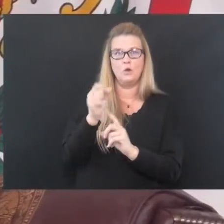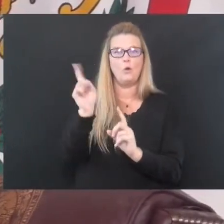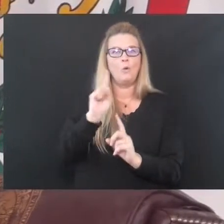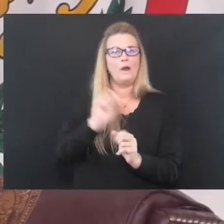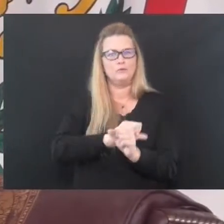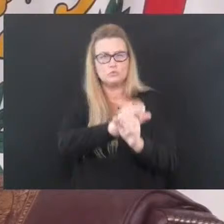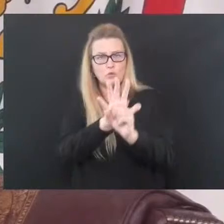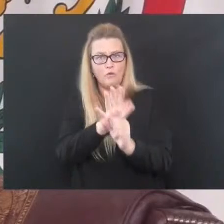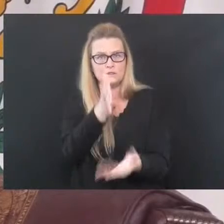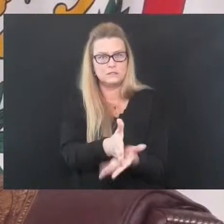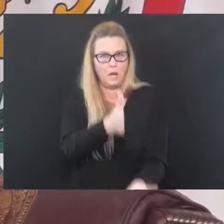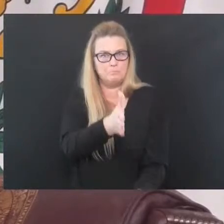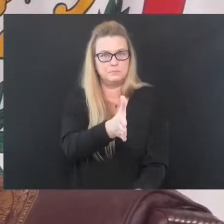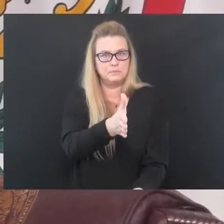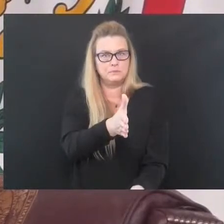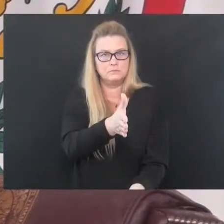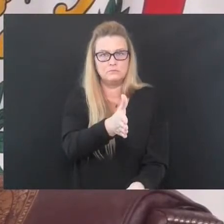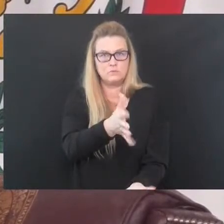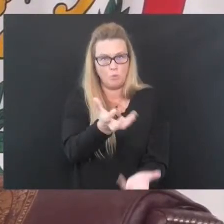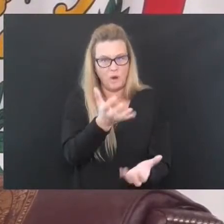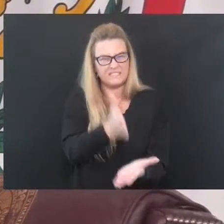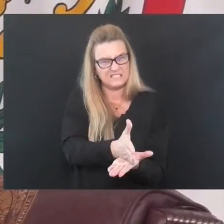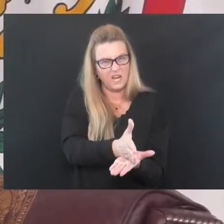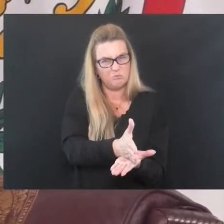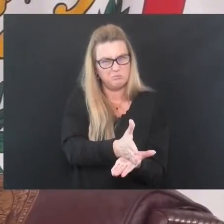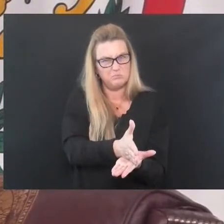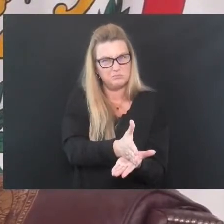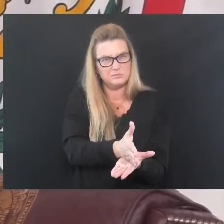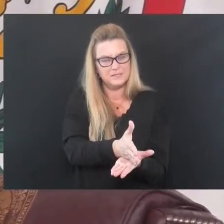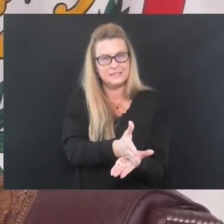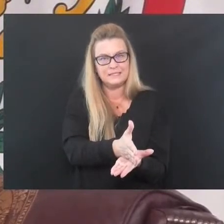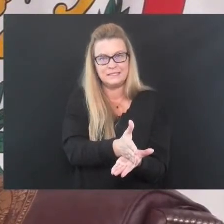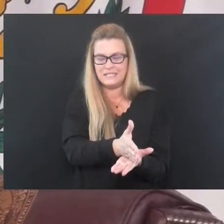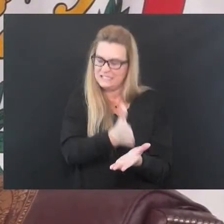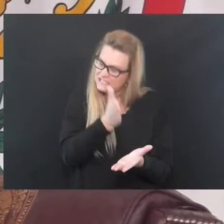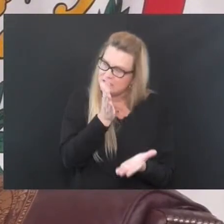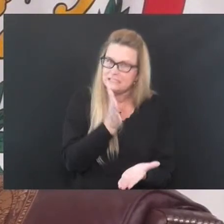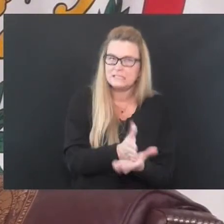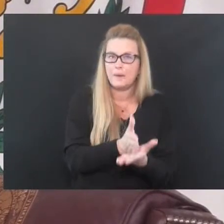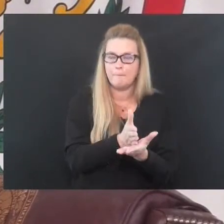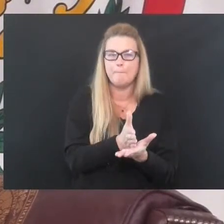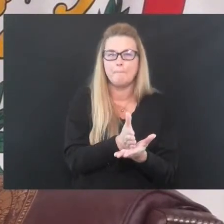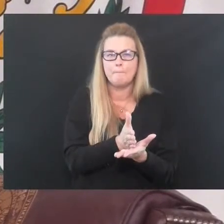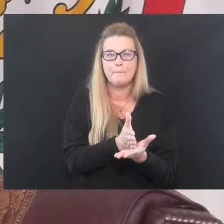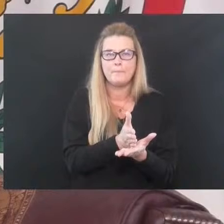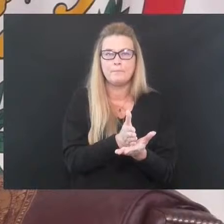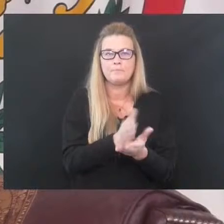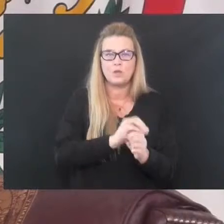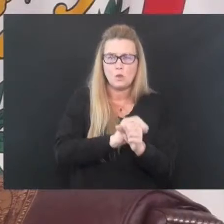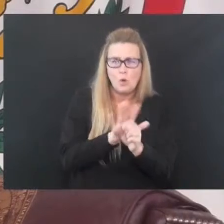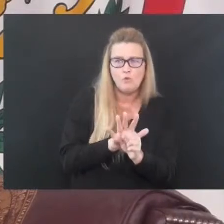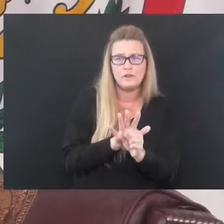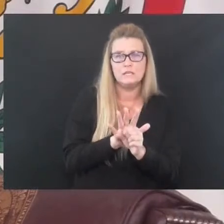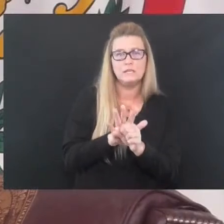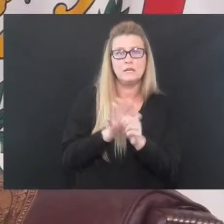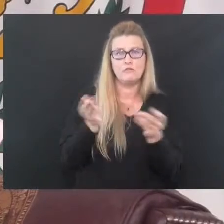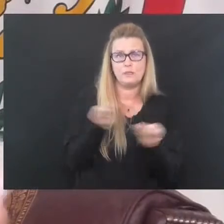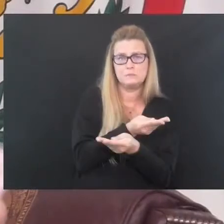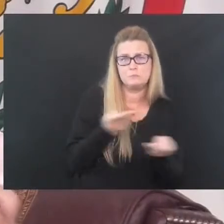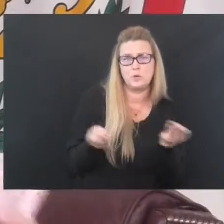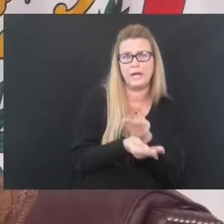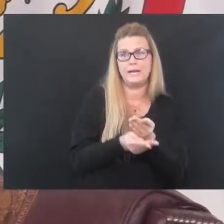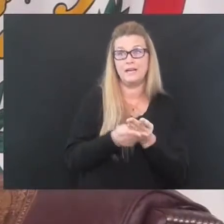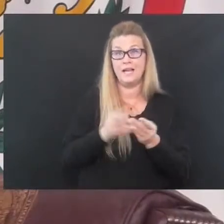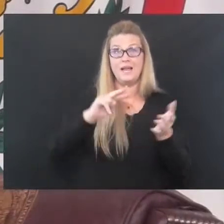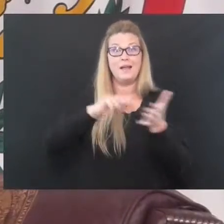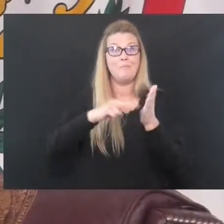down. We stop it. We stop it dead in its tracks. And if we stop it dead in its tracks, these